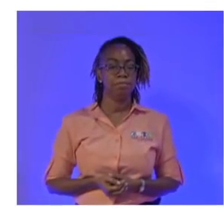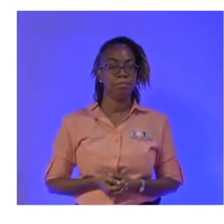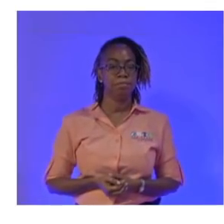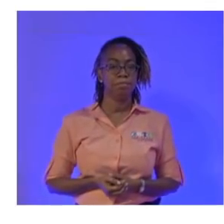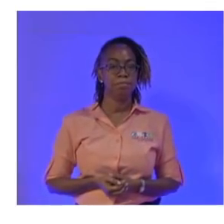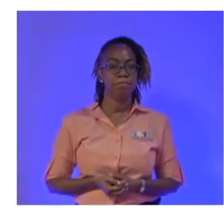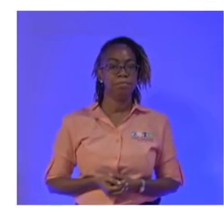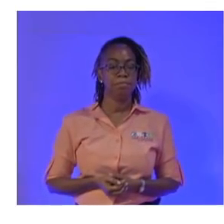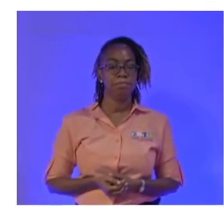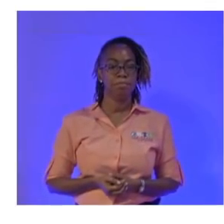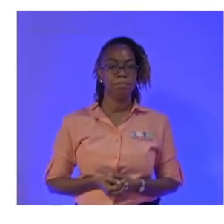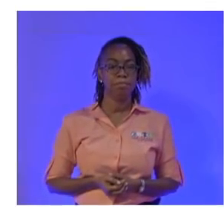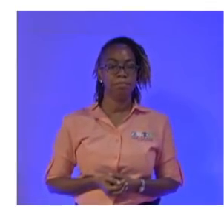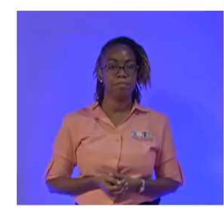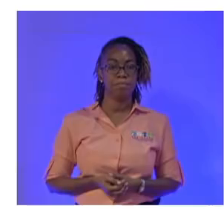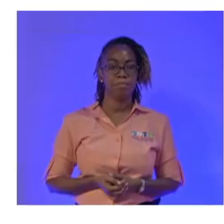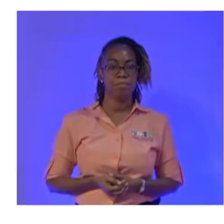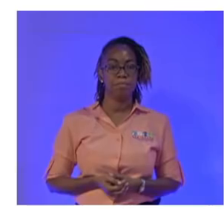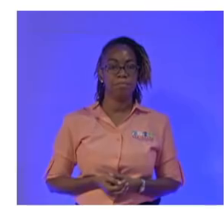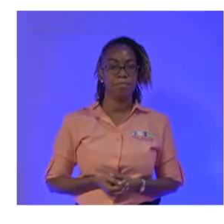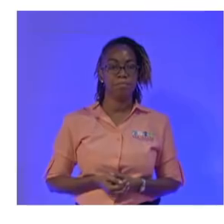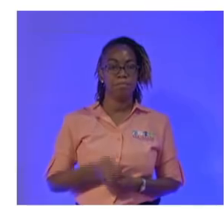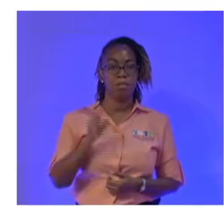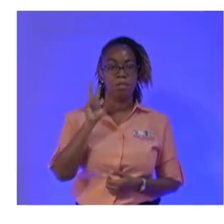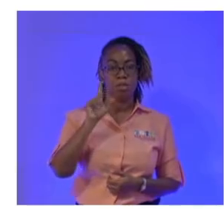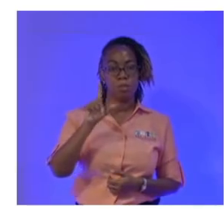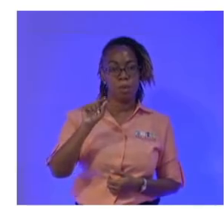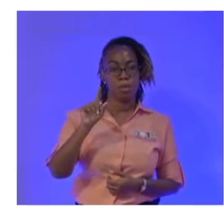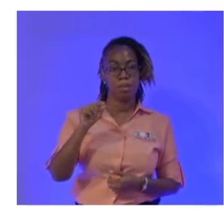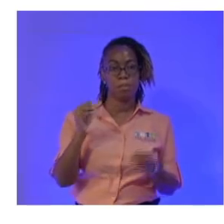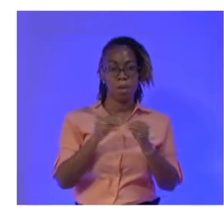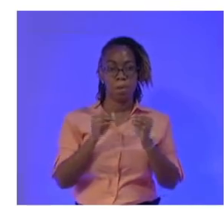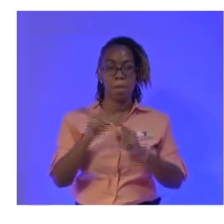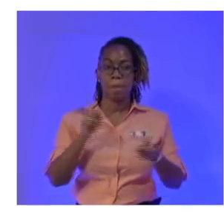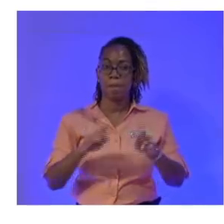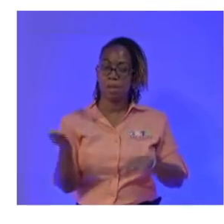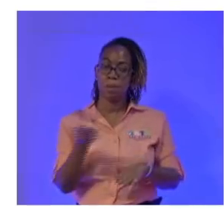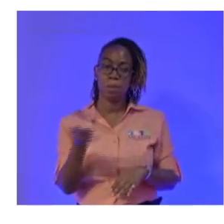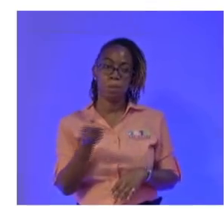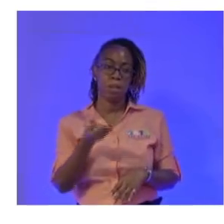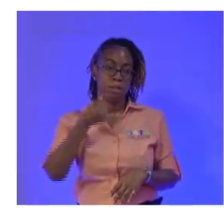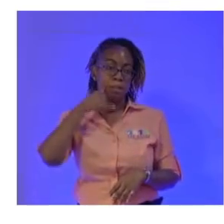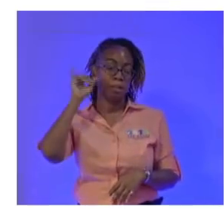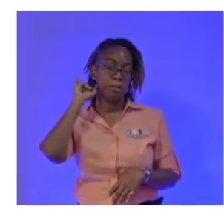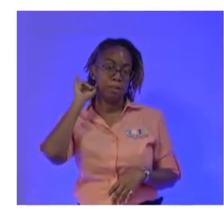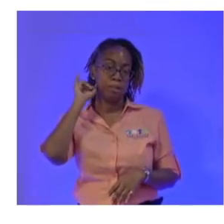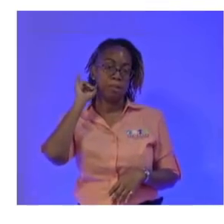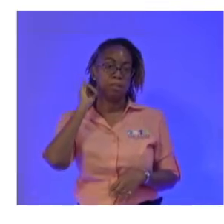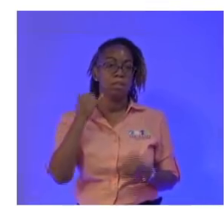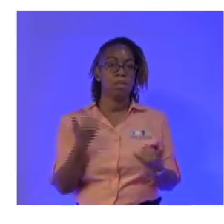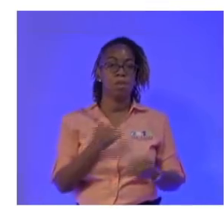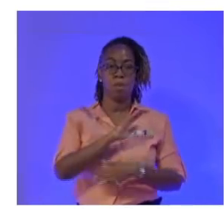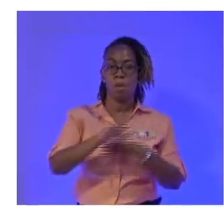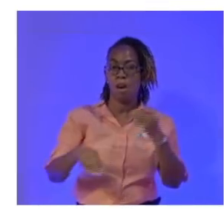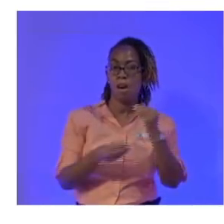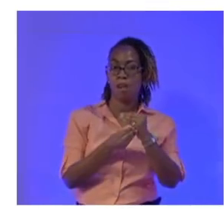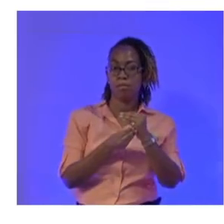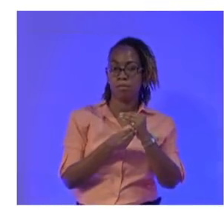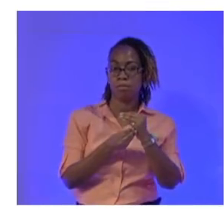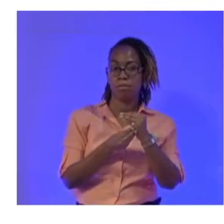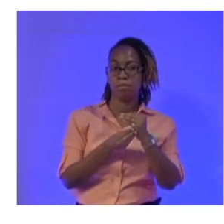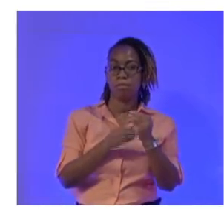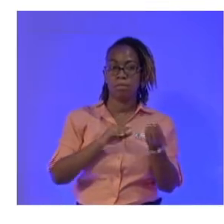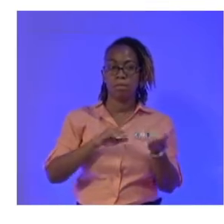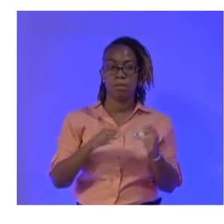Unfortunately, an additional 20 deaths were reported yesterday, and this now takes the total number